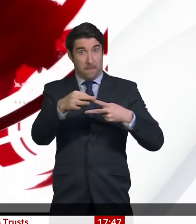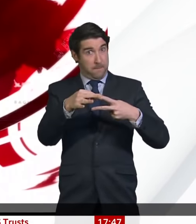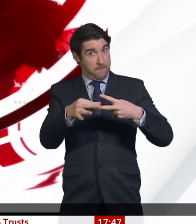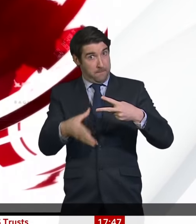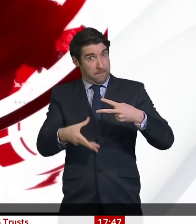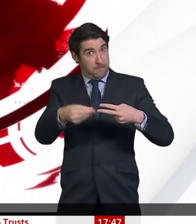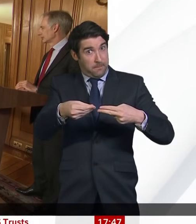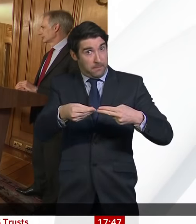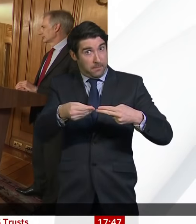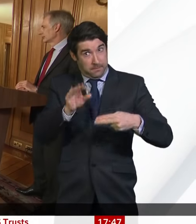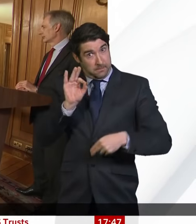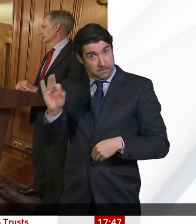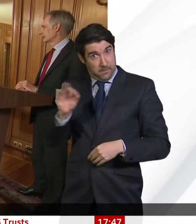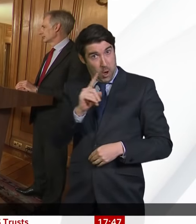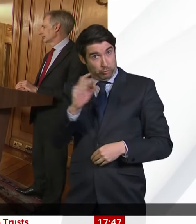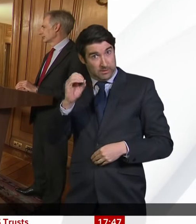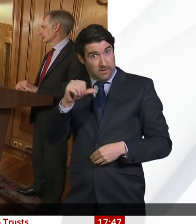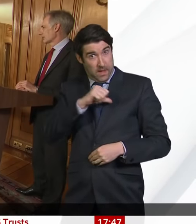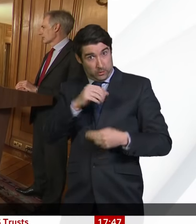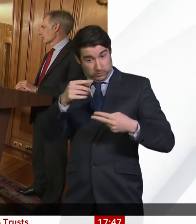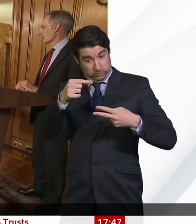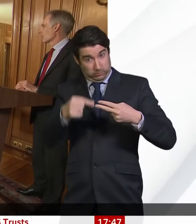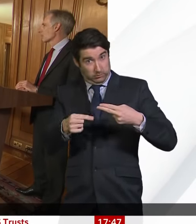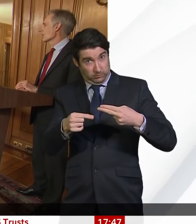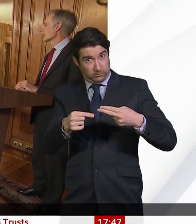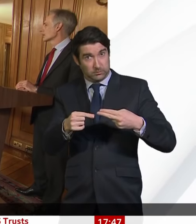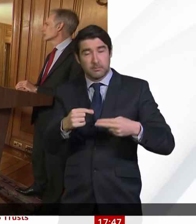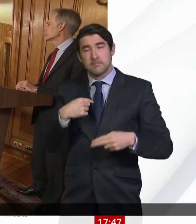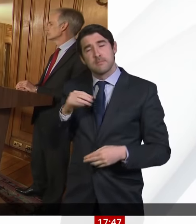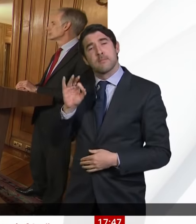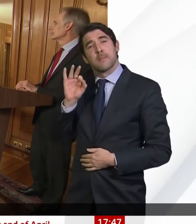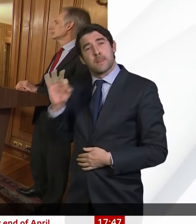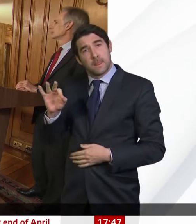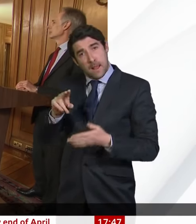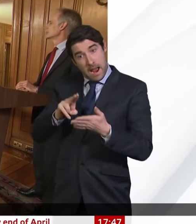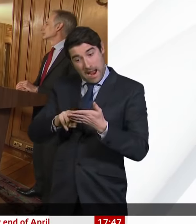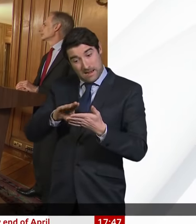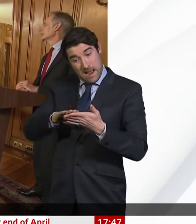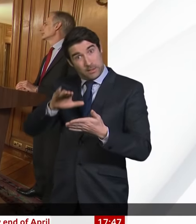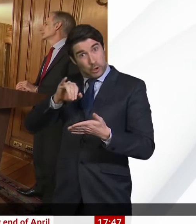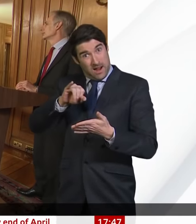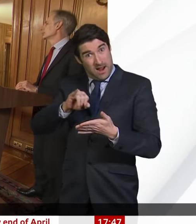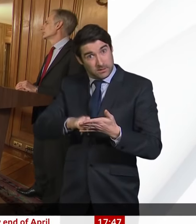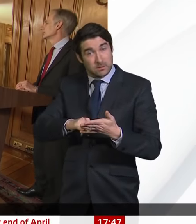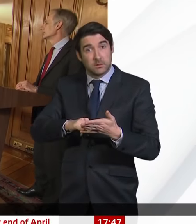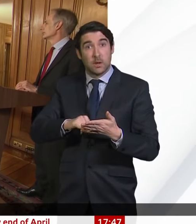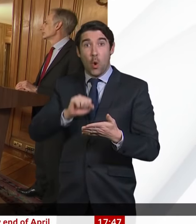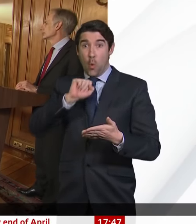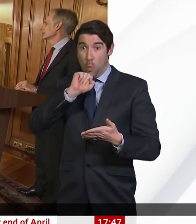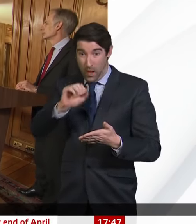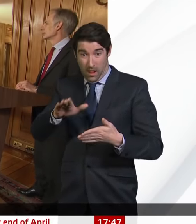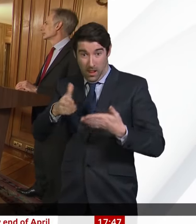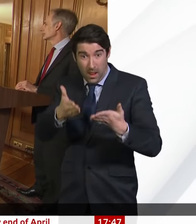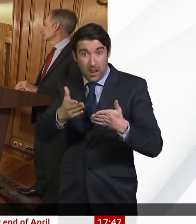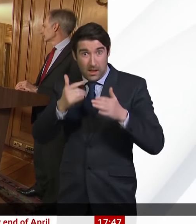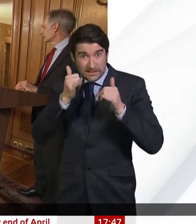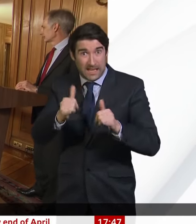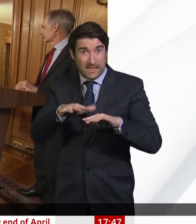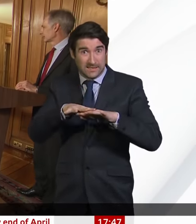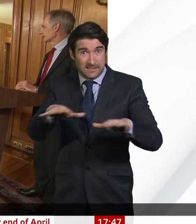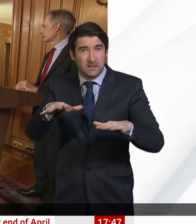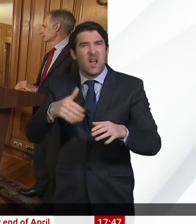by when any NHS staff that needs a test will get a test? Because in a fast-moving crisis like this, the